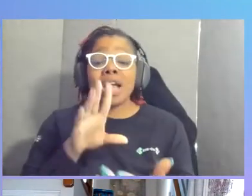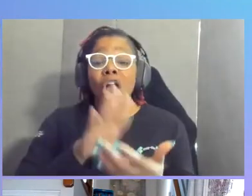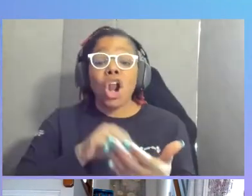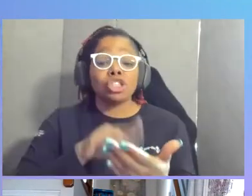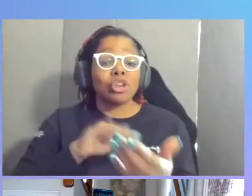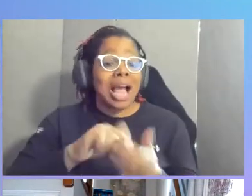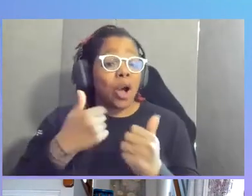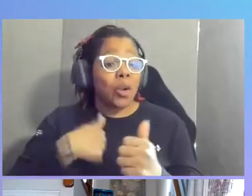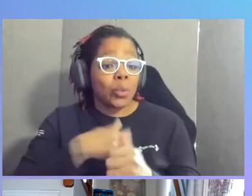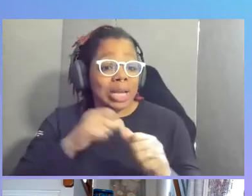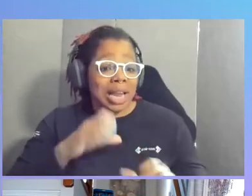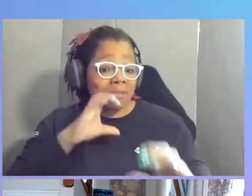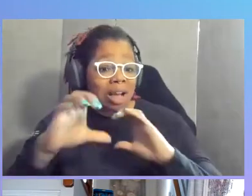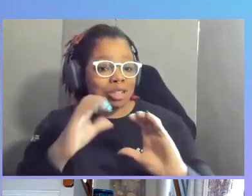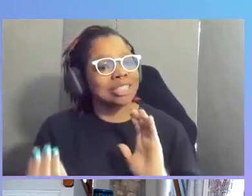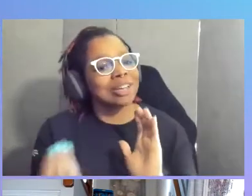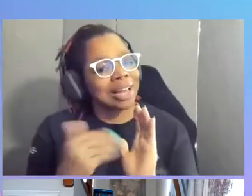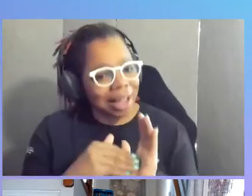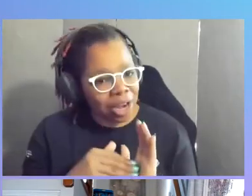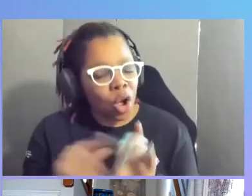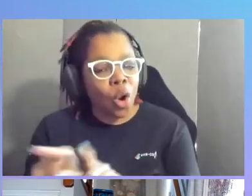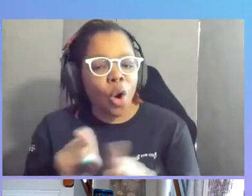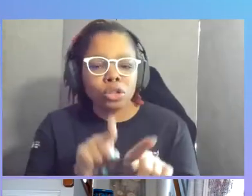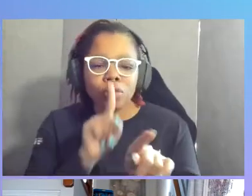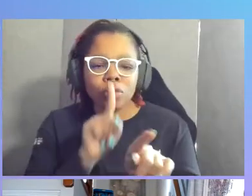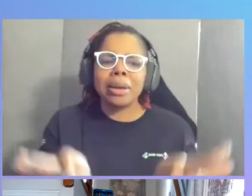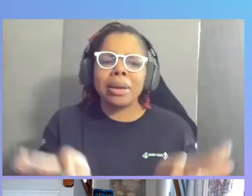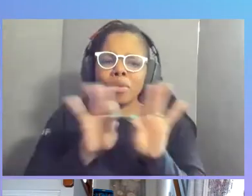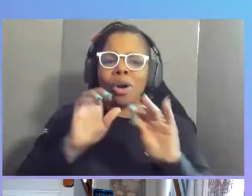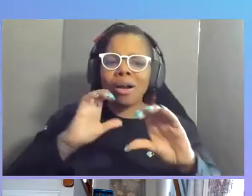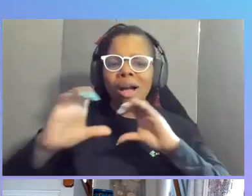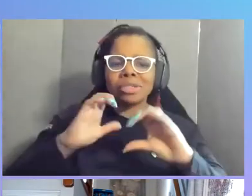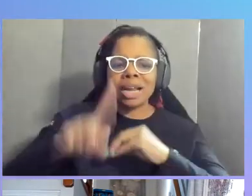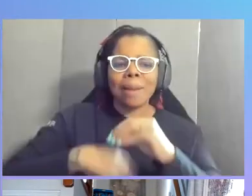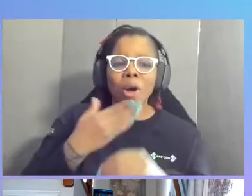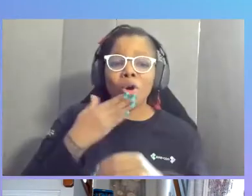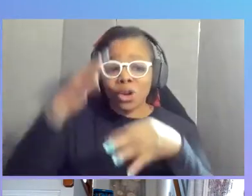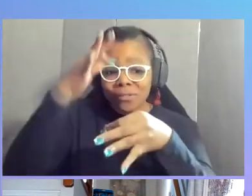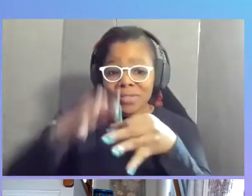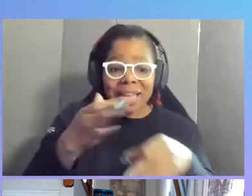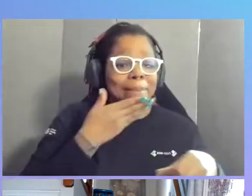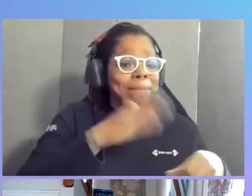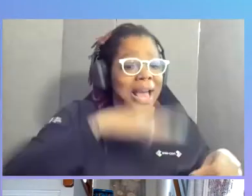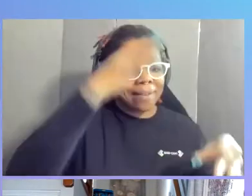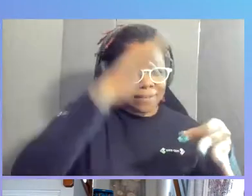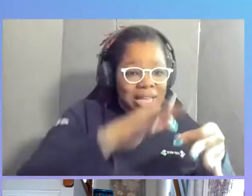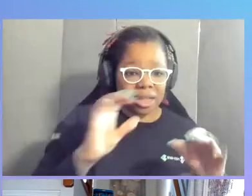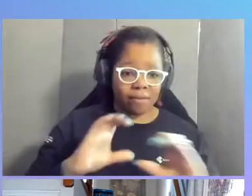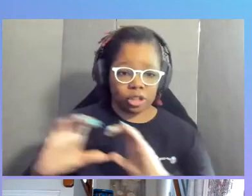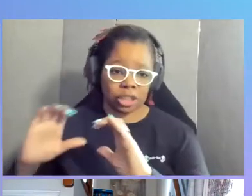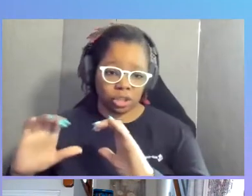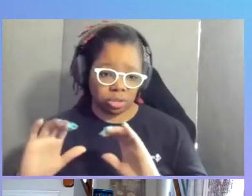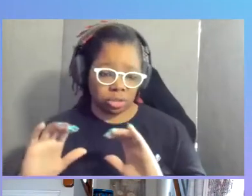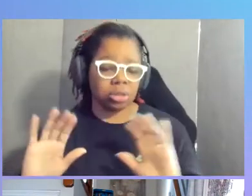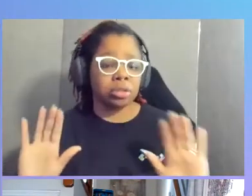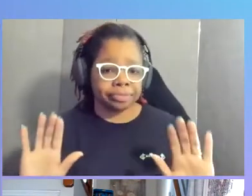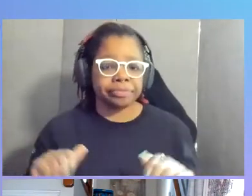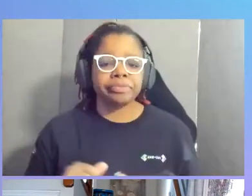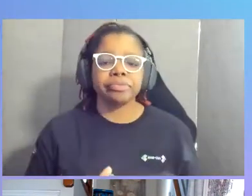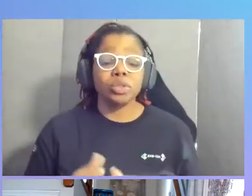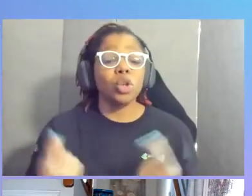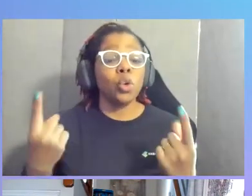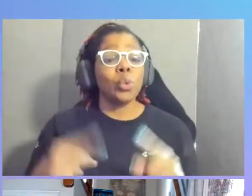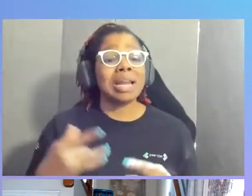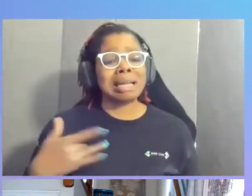can have a conversation again. And also there's a really important conversation about good faith and bad faith conversations. And when